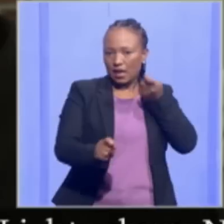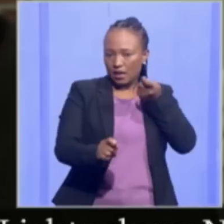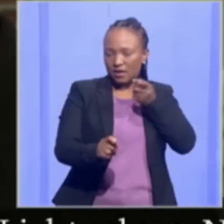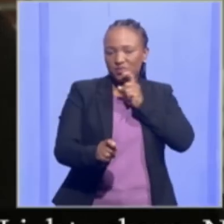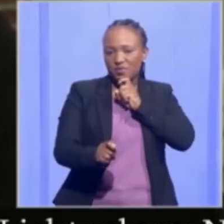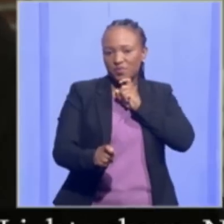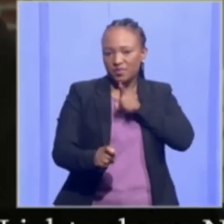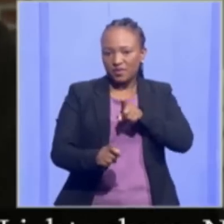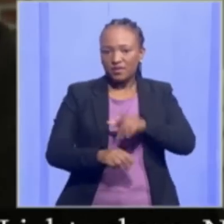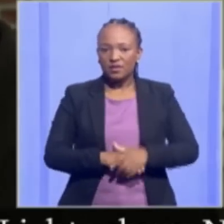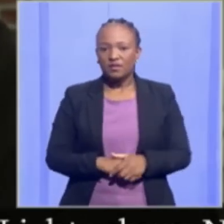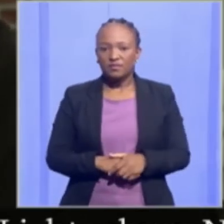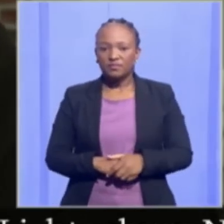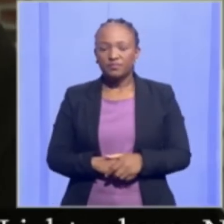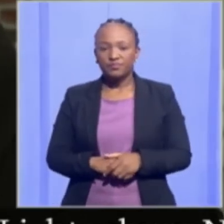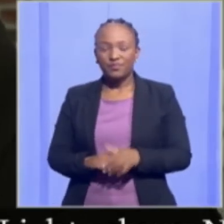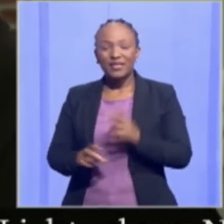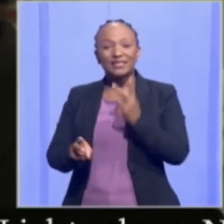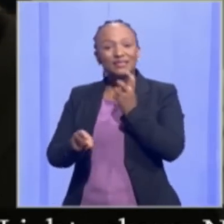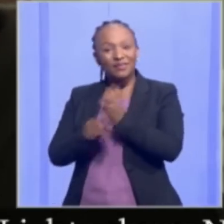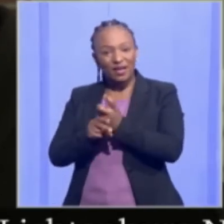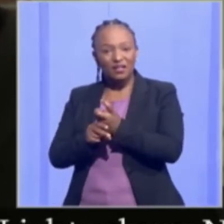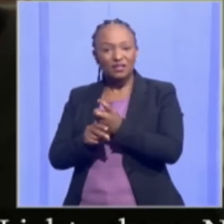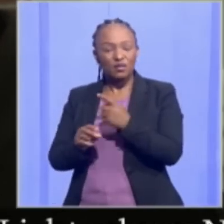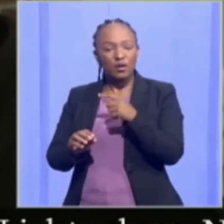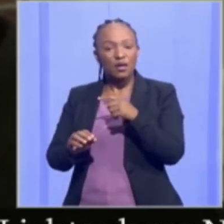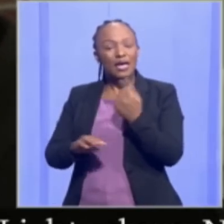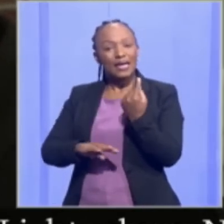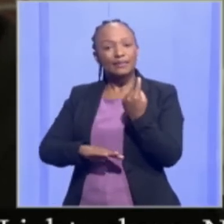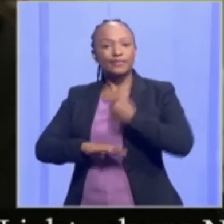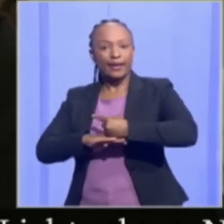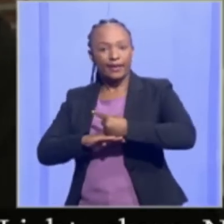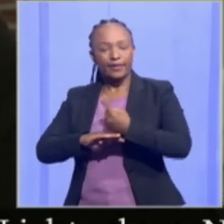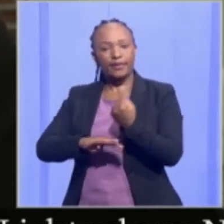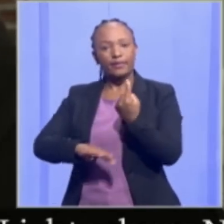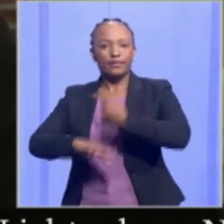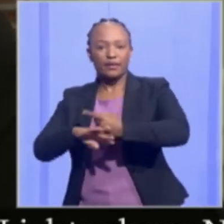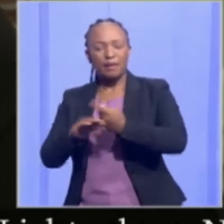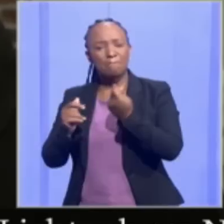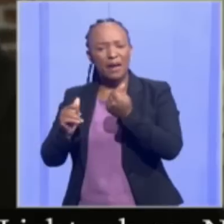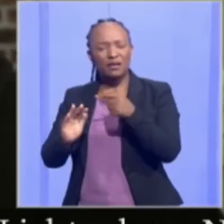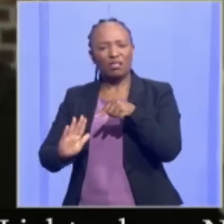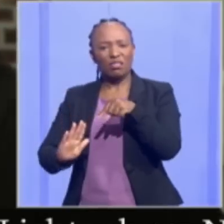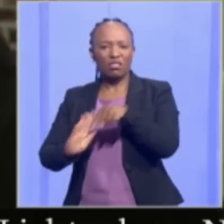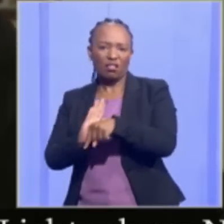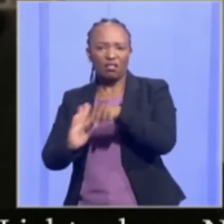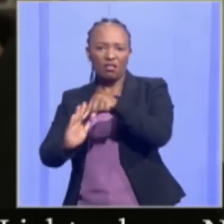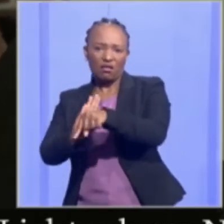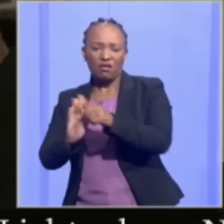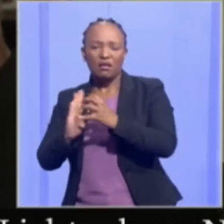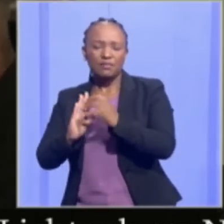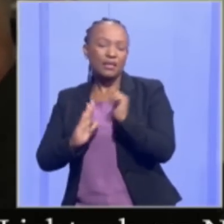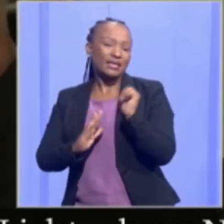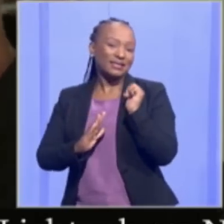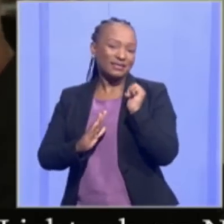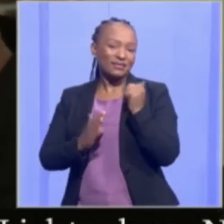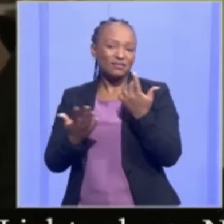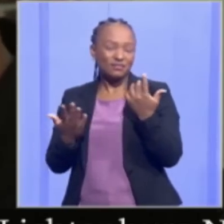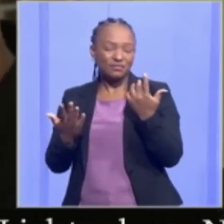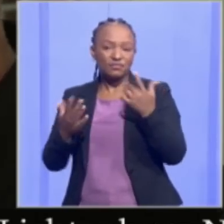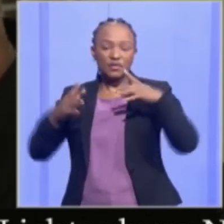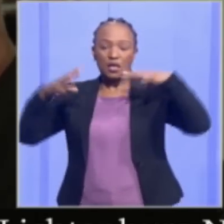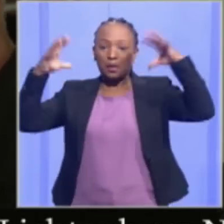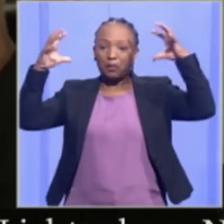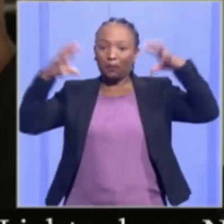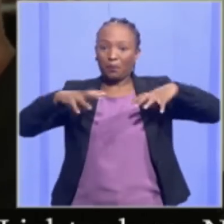difficult to say how much you're losing daily, but you know, like yesterday when it was a little bit of rain,